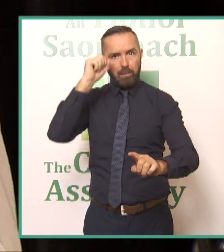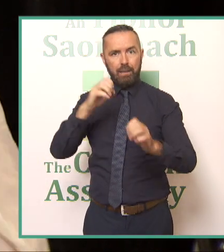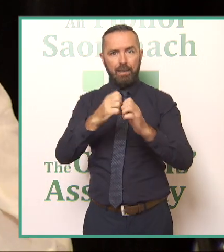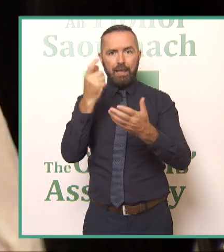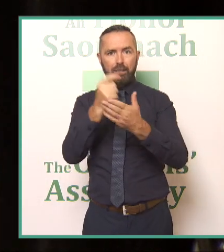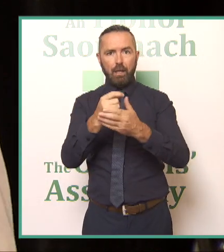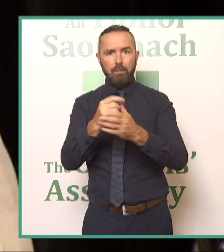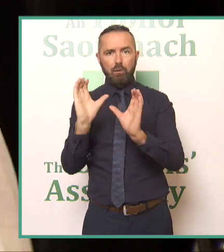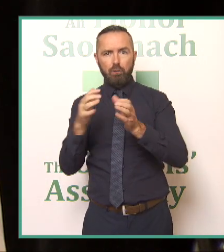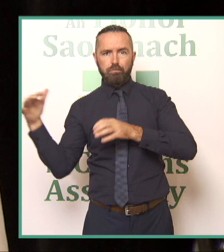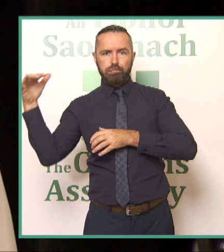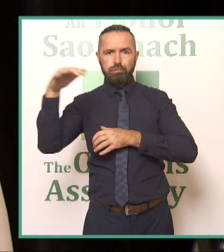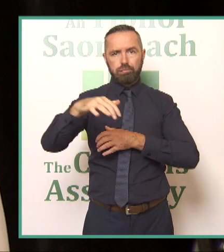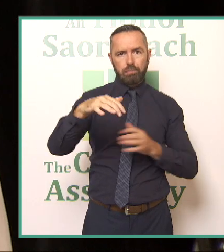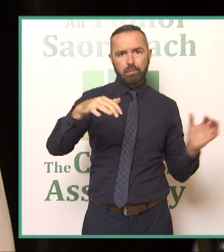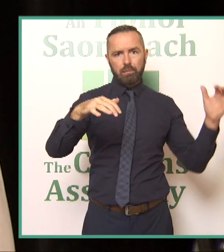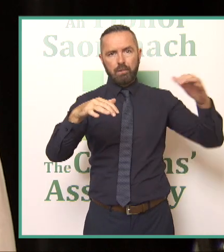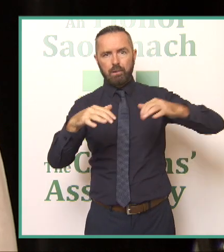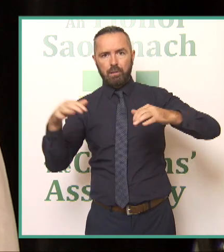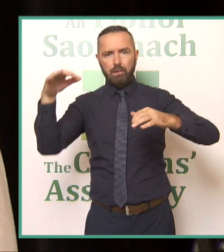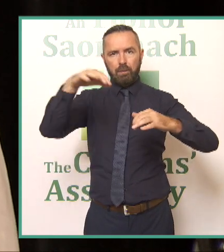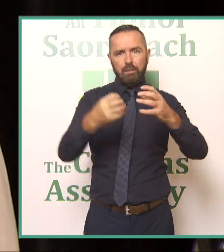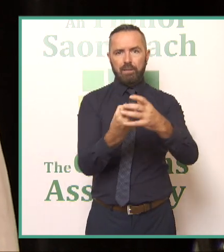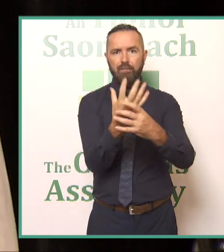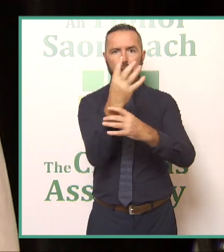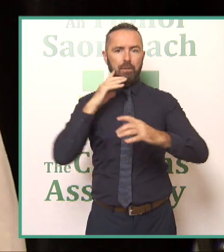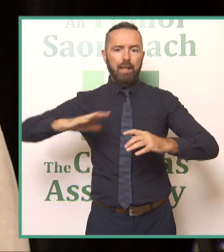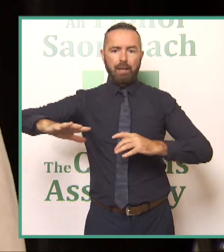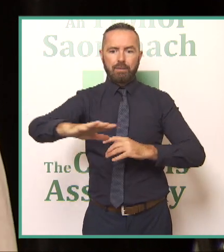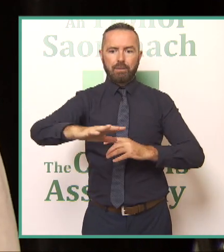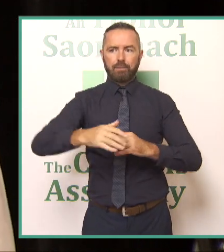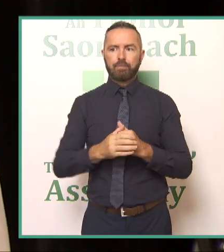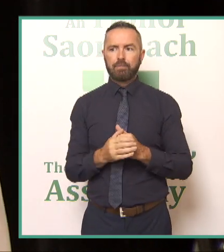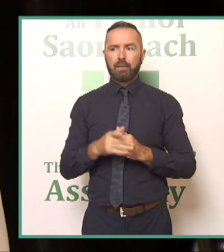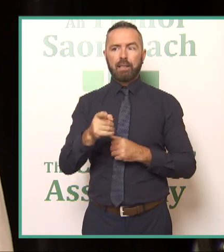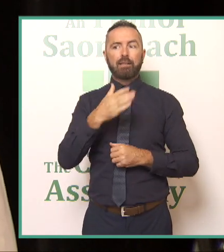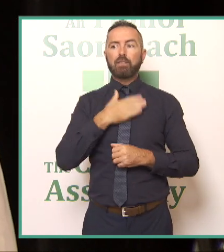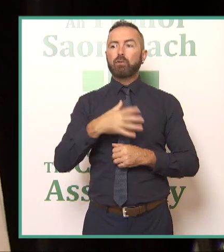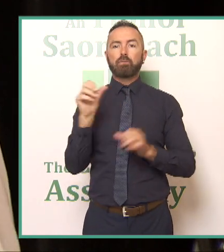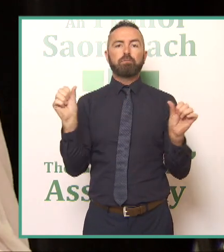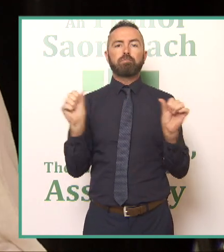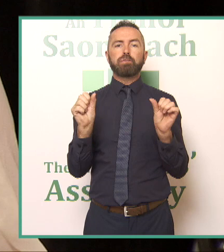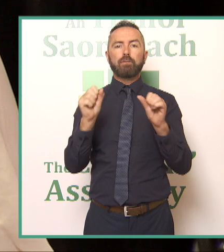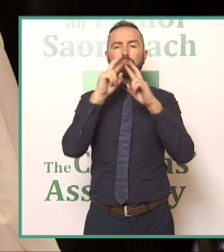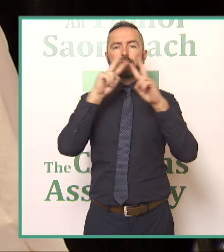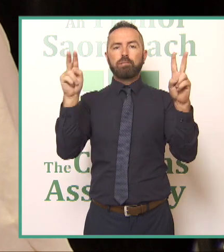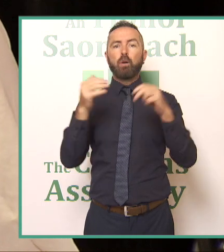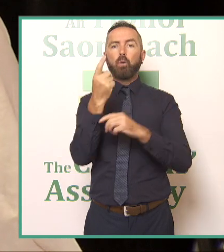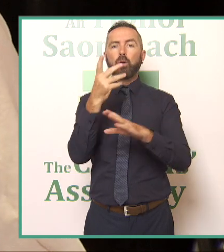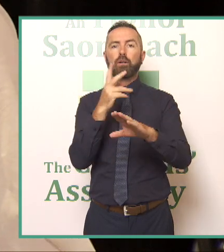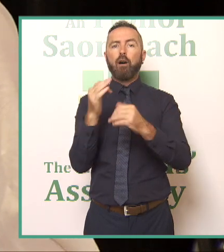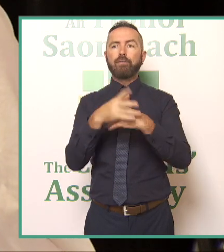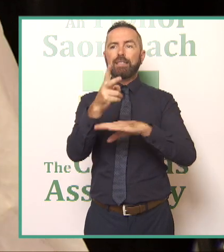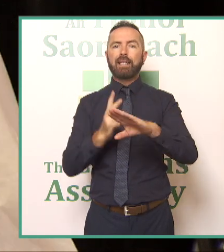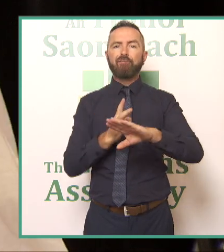came, the land came into existence. And this is a snapshot from one of these so-called invasions.